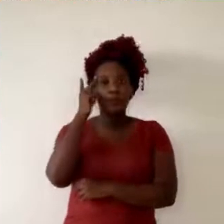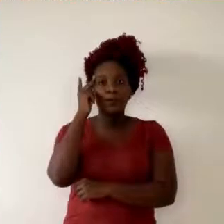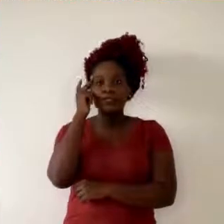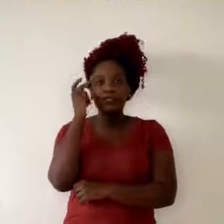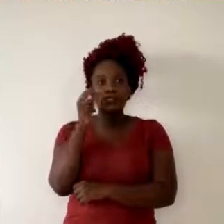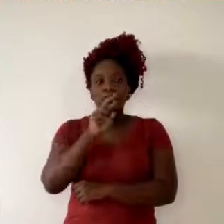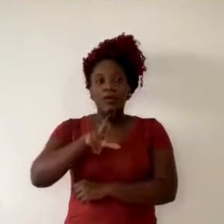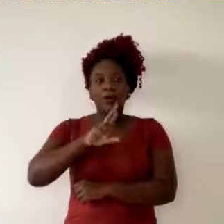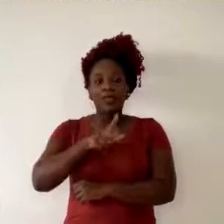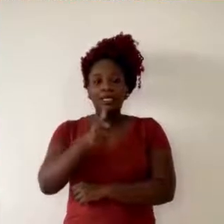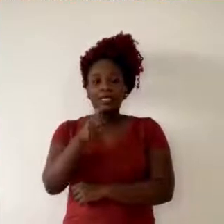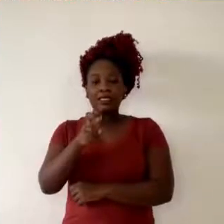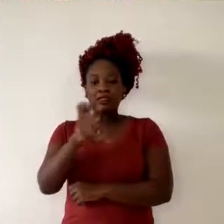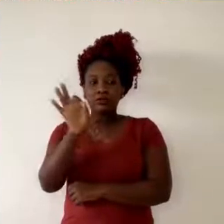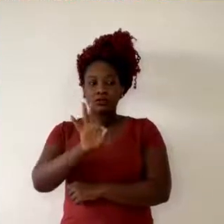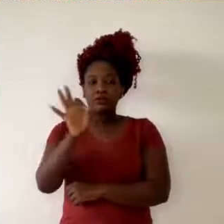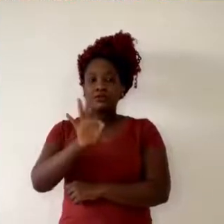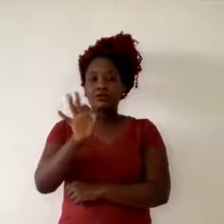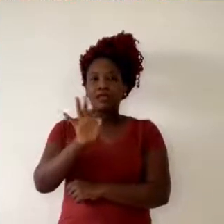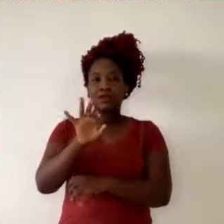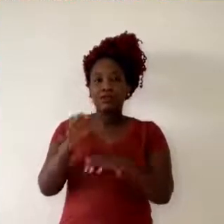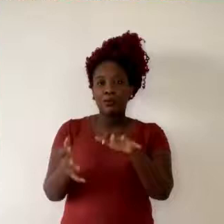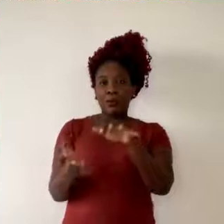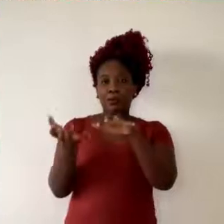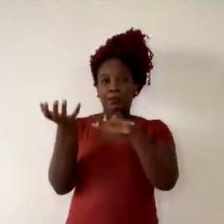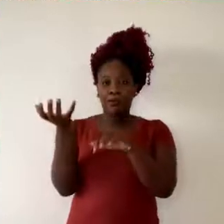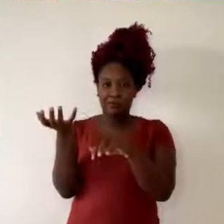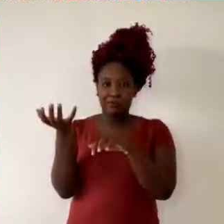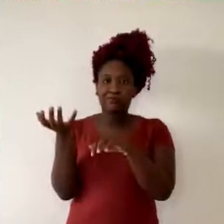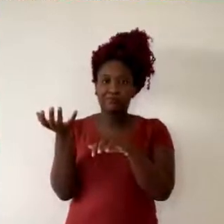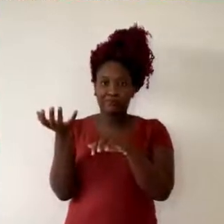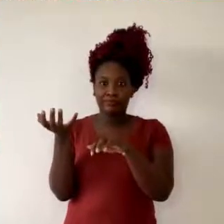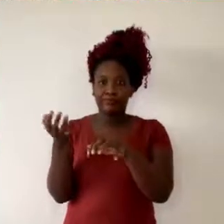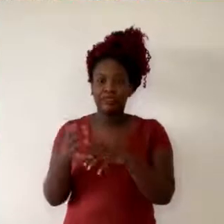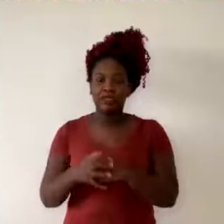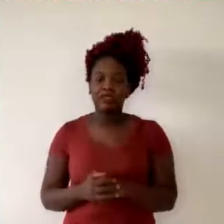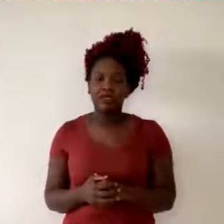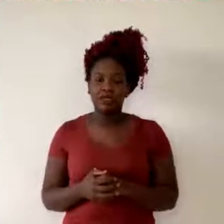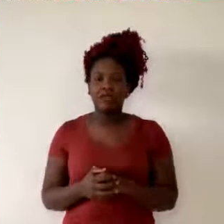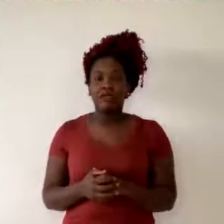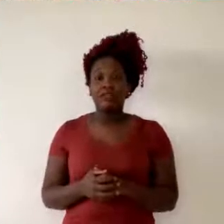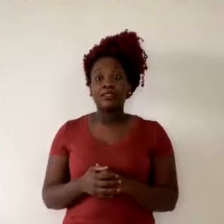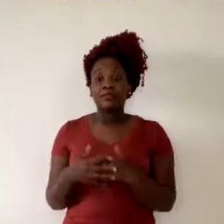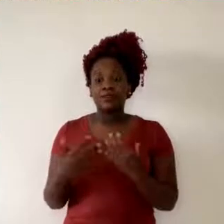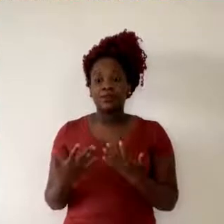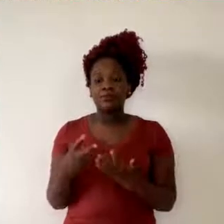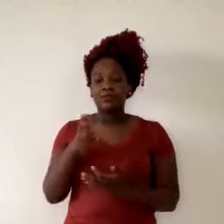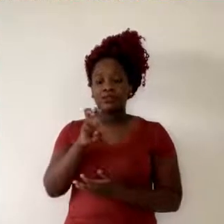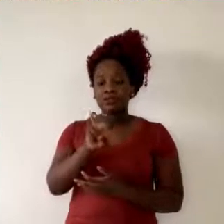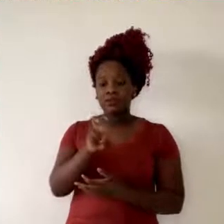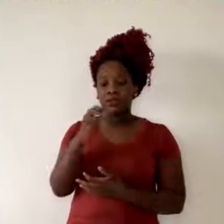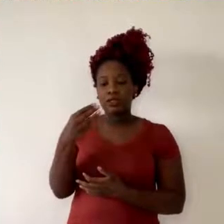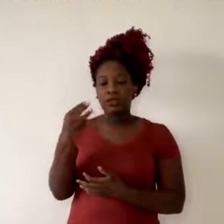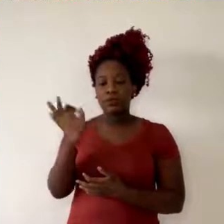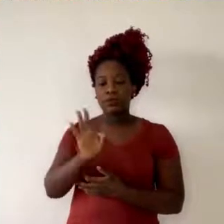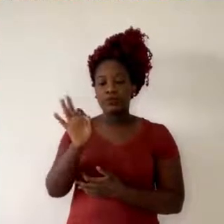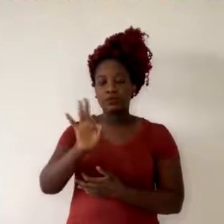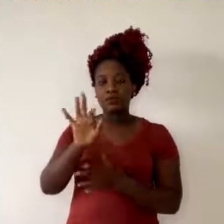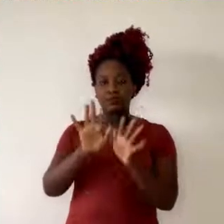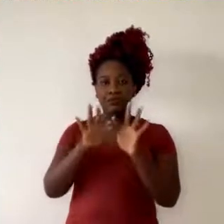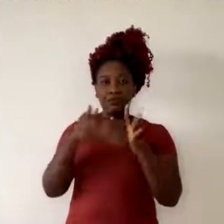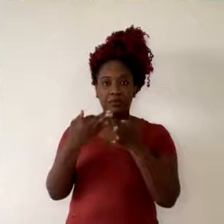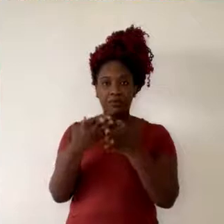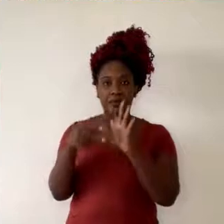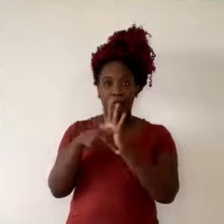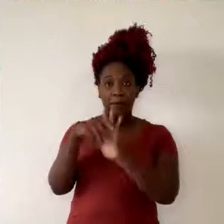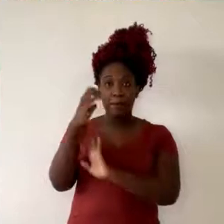we are 52% of the Brazilian population, and we're not even 15% of political